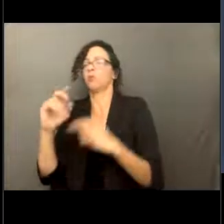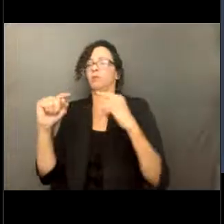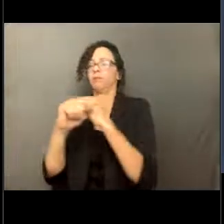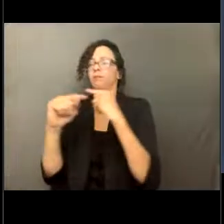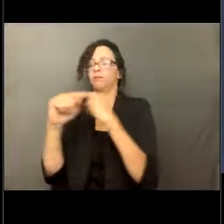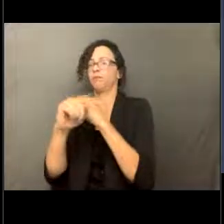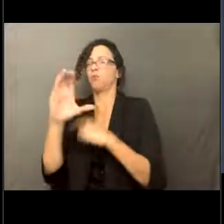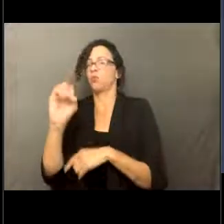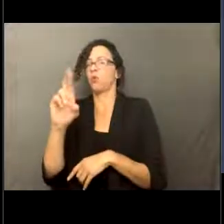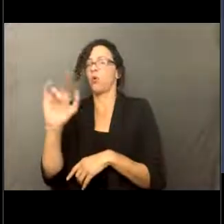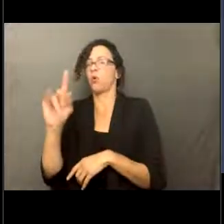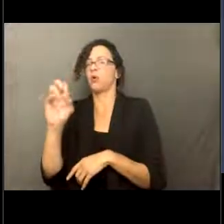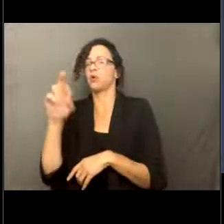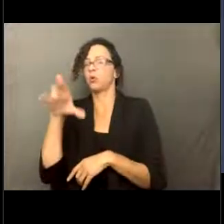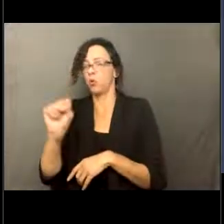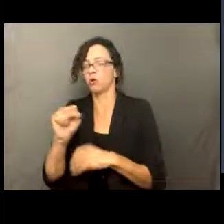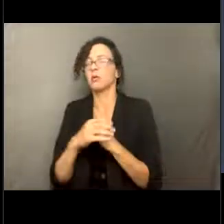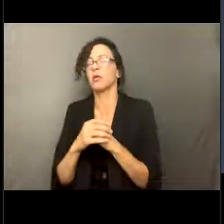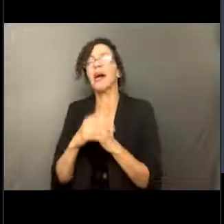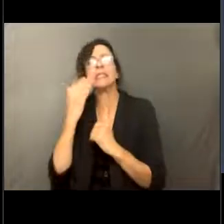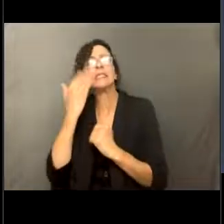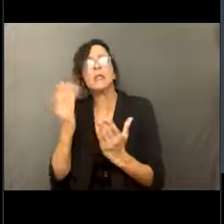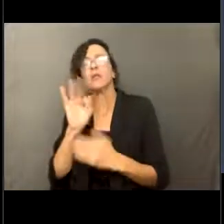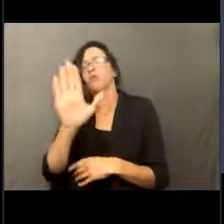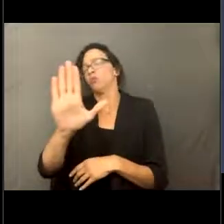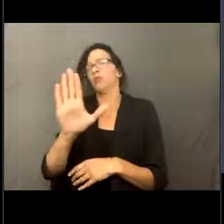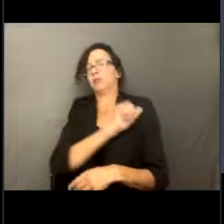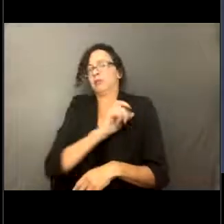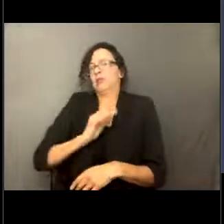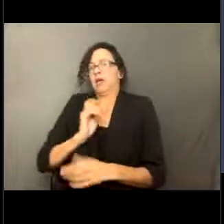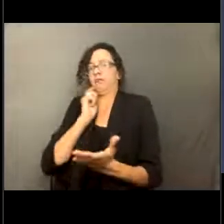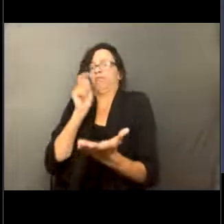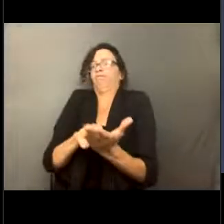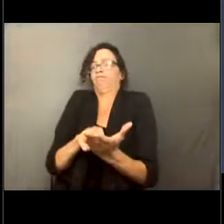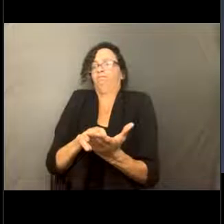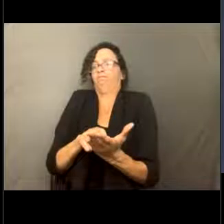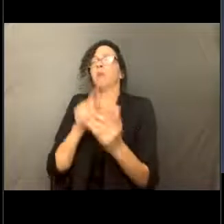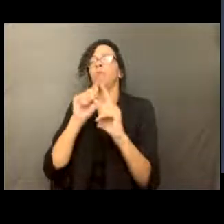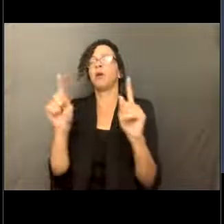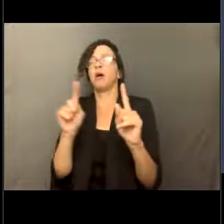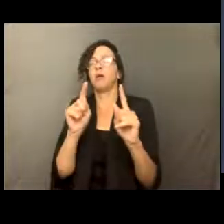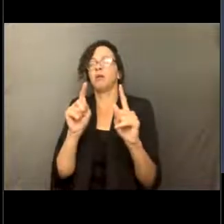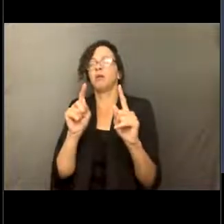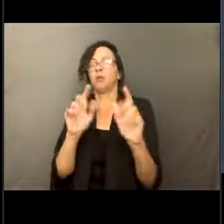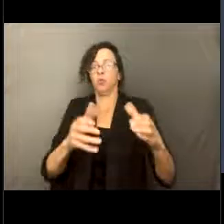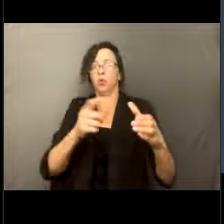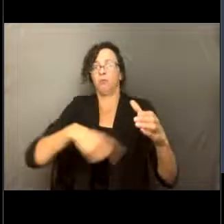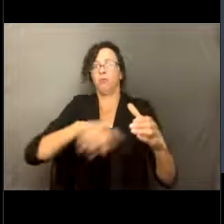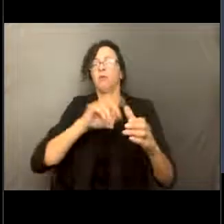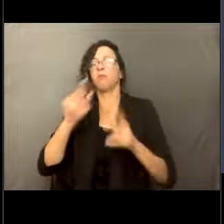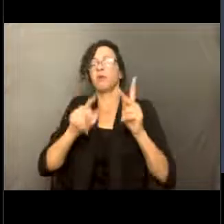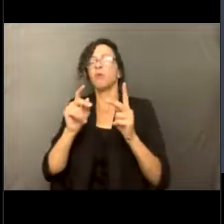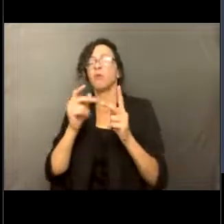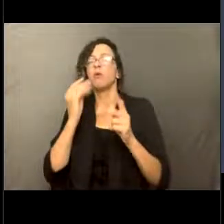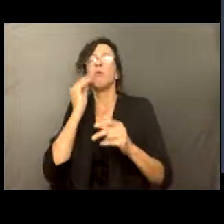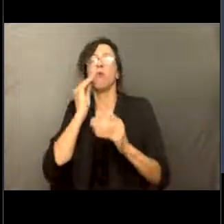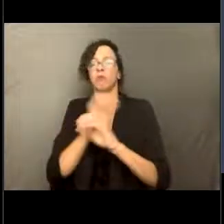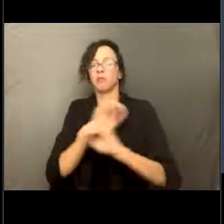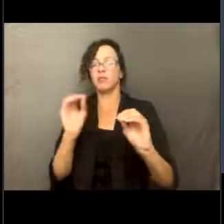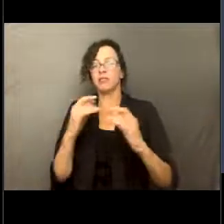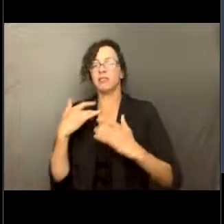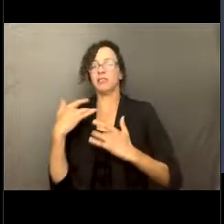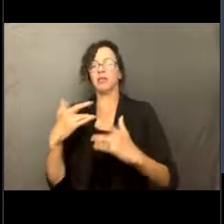from nearby freeways and other residential areas, that's where they're seen to be going now, and also into the industrial areas. And